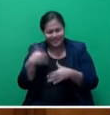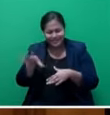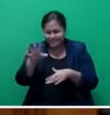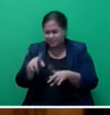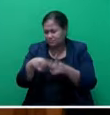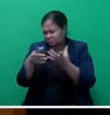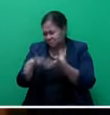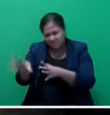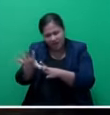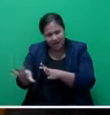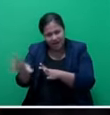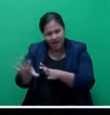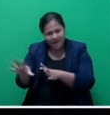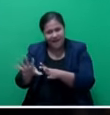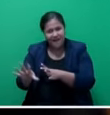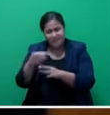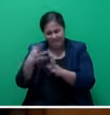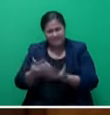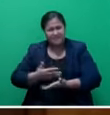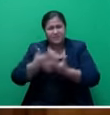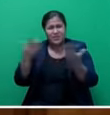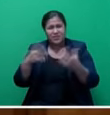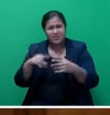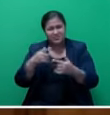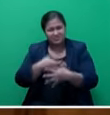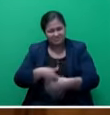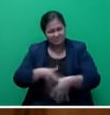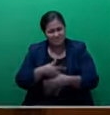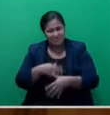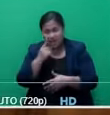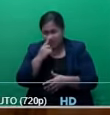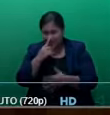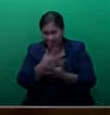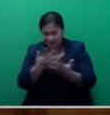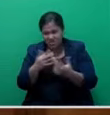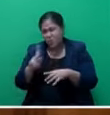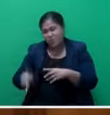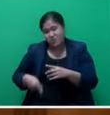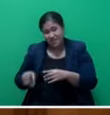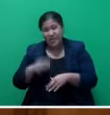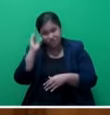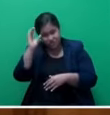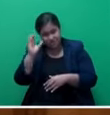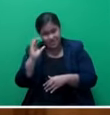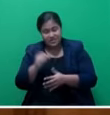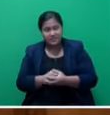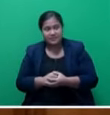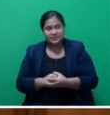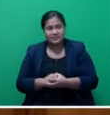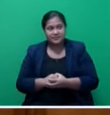areas with huge population and very poor countries, but I